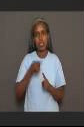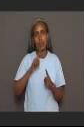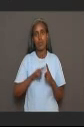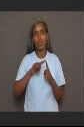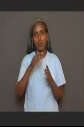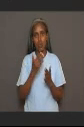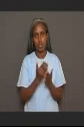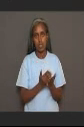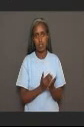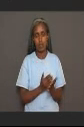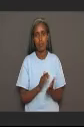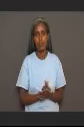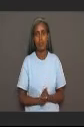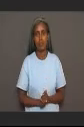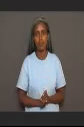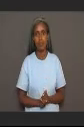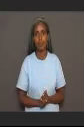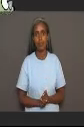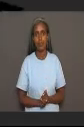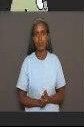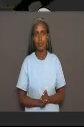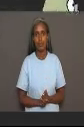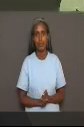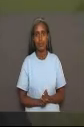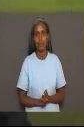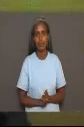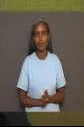Let's get back to our lesson.